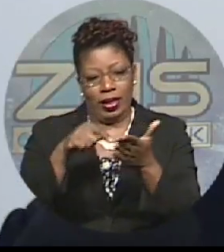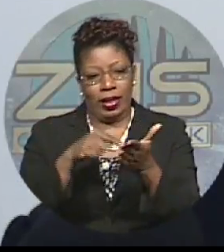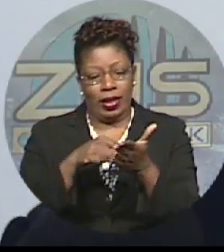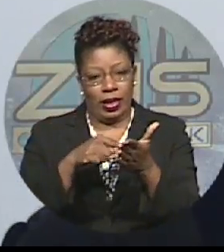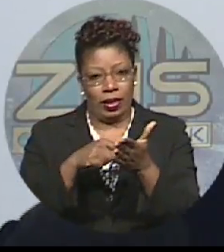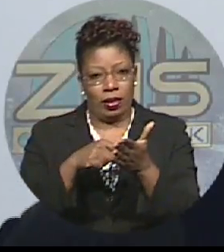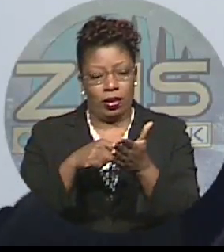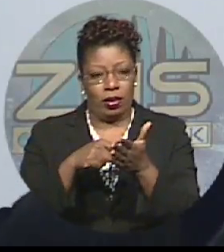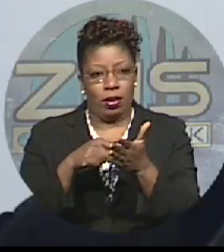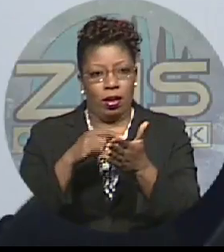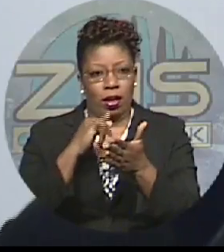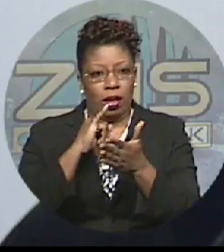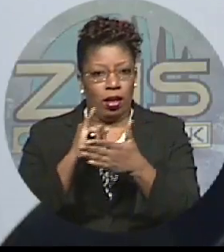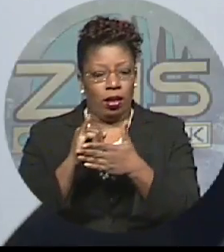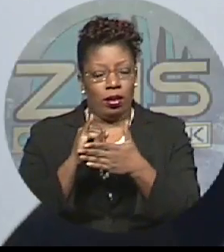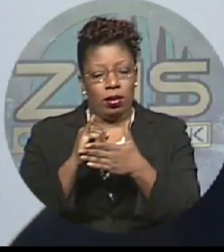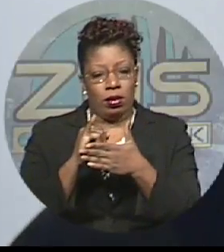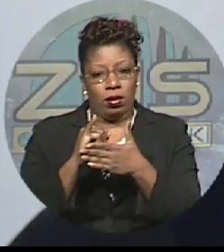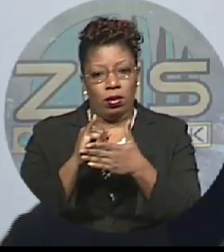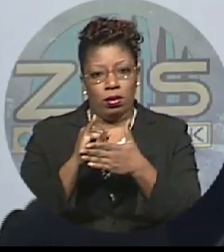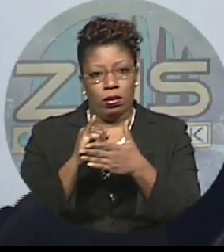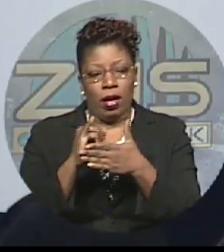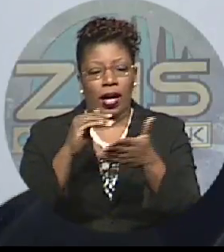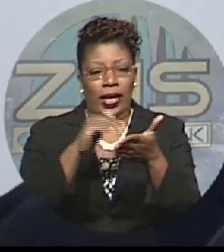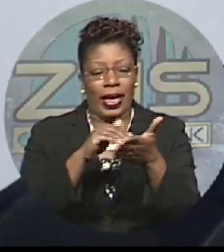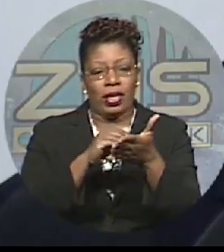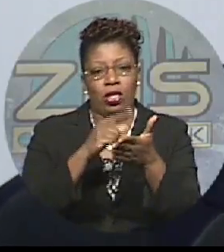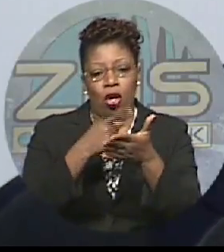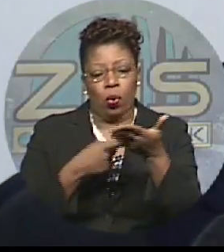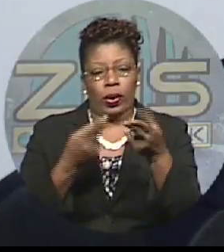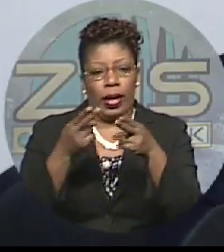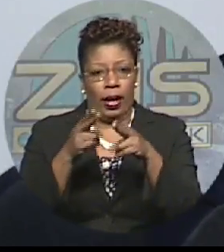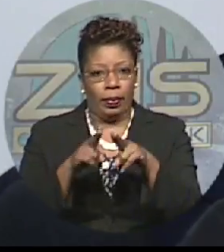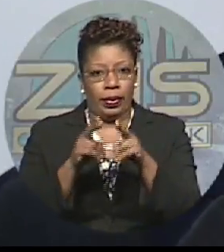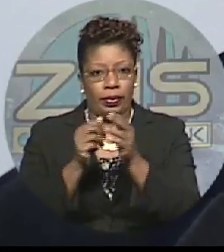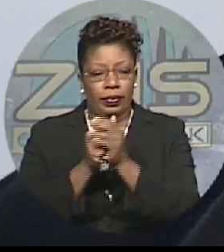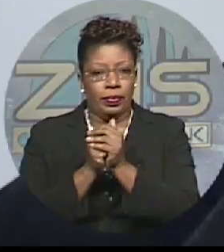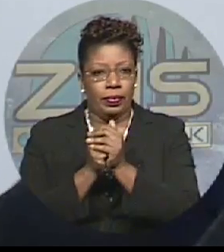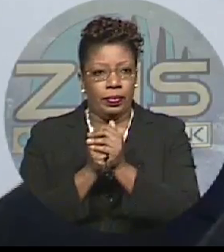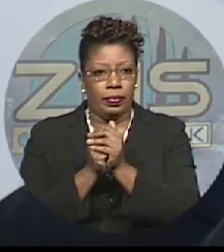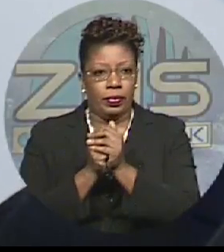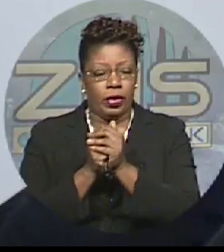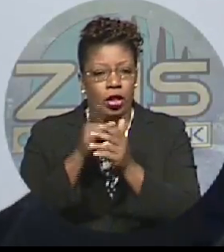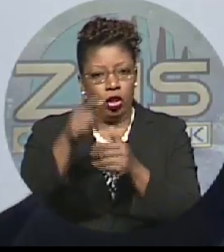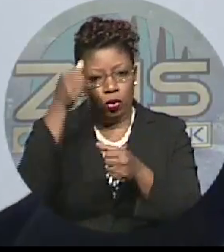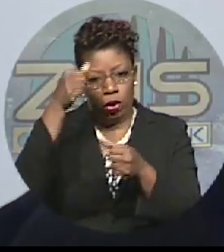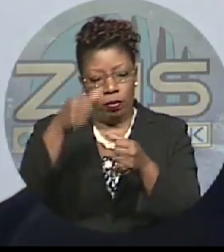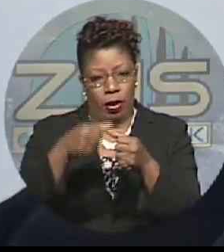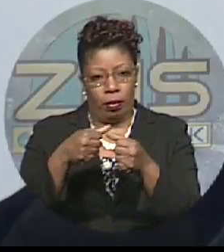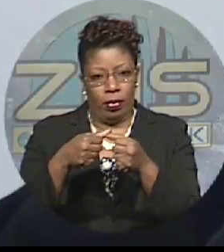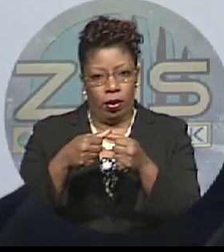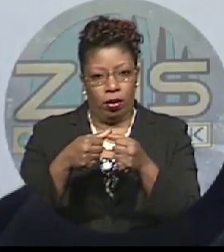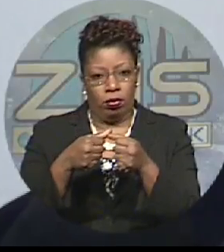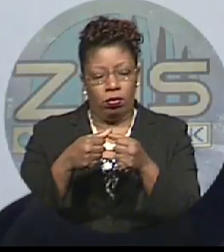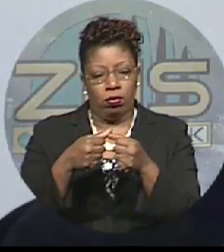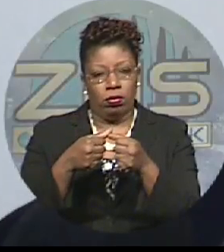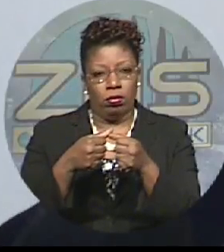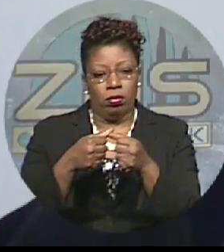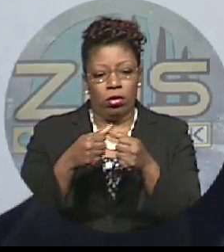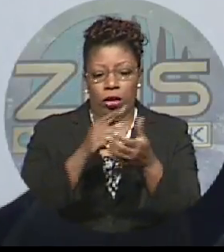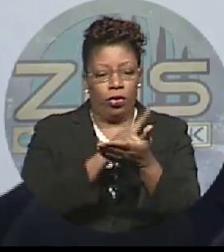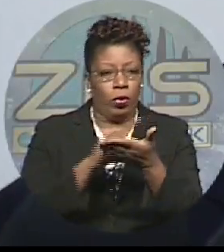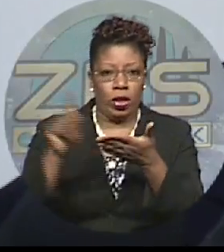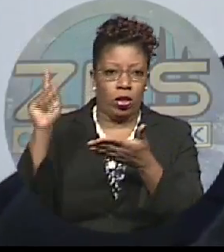event to the exercise. It's two different things. And if you can remember, maybe a few weeks